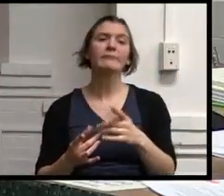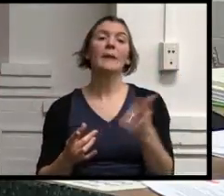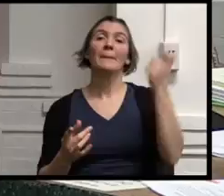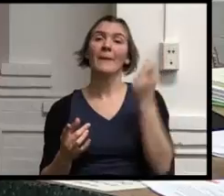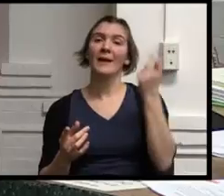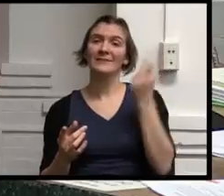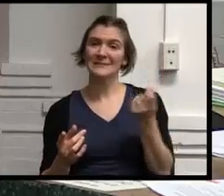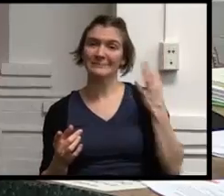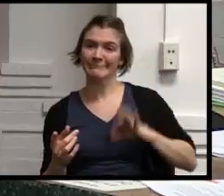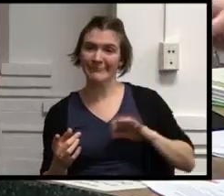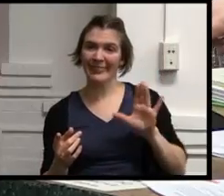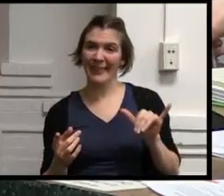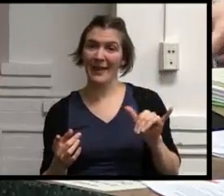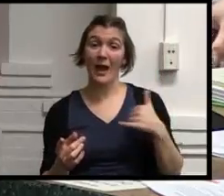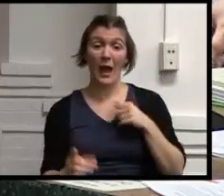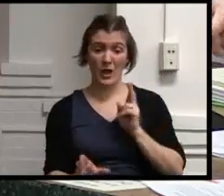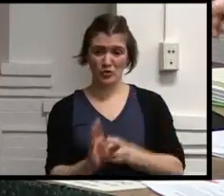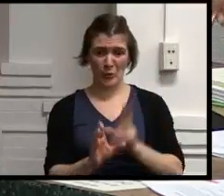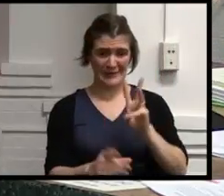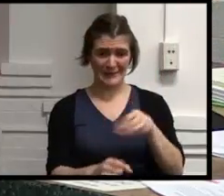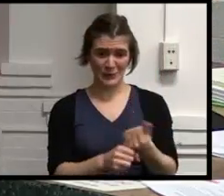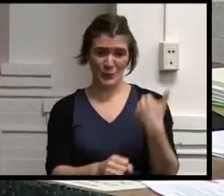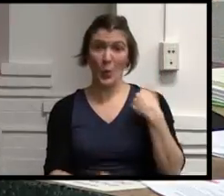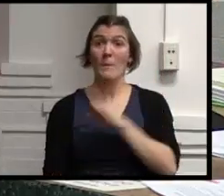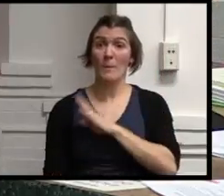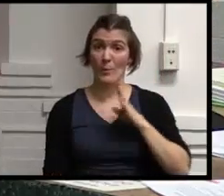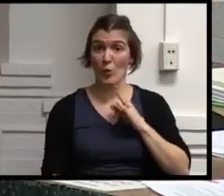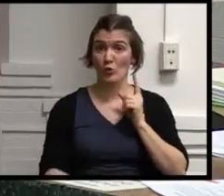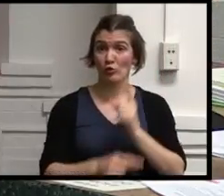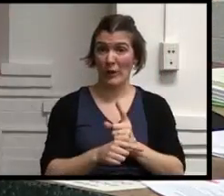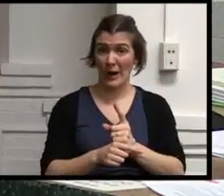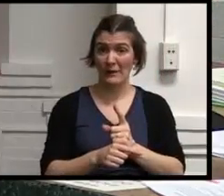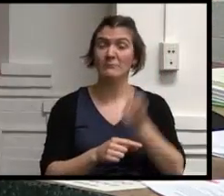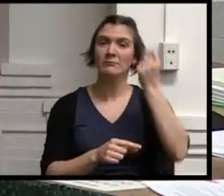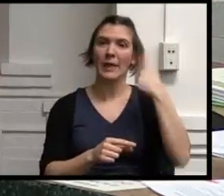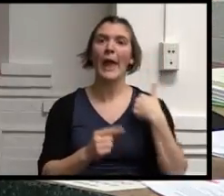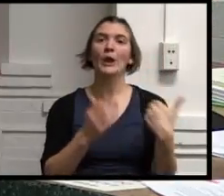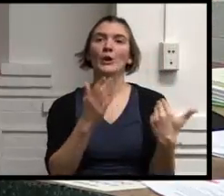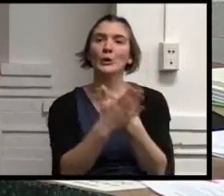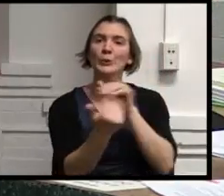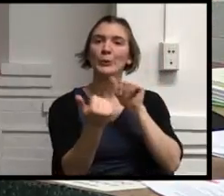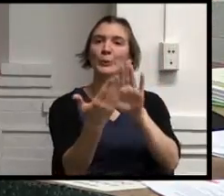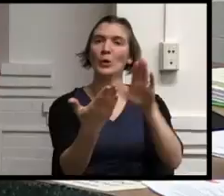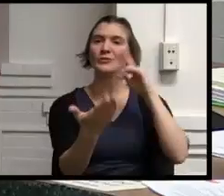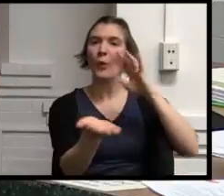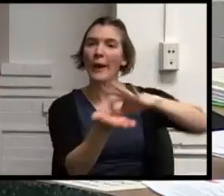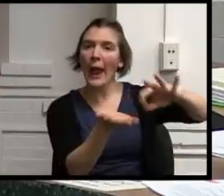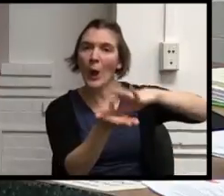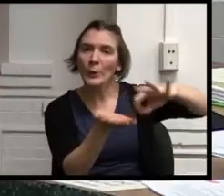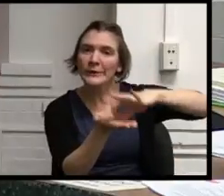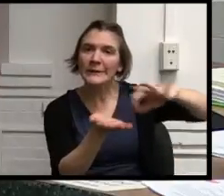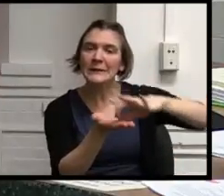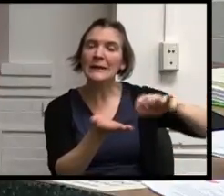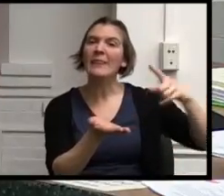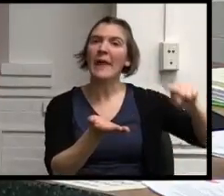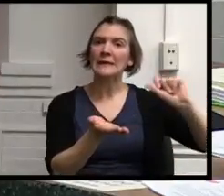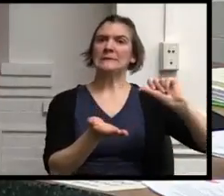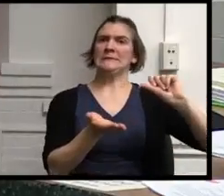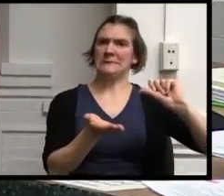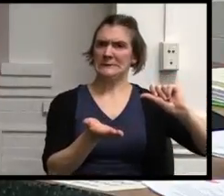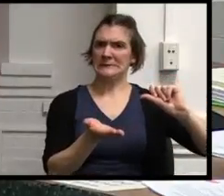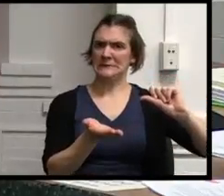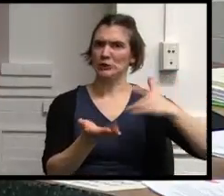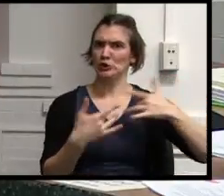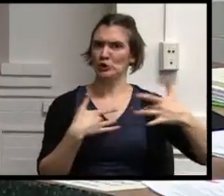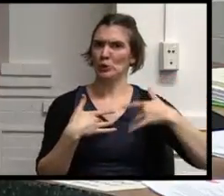years ago when I joined the board, there had been a new general accounting standards concern expressed and need to at